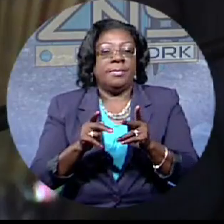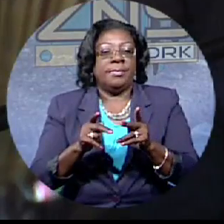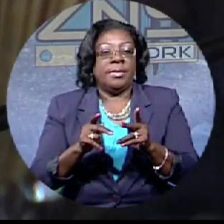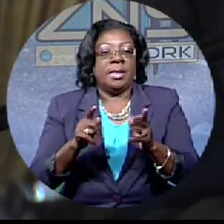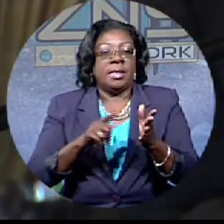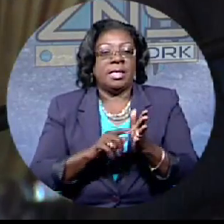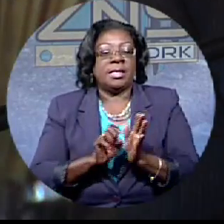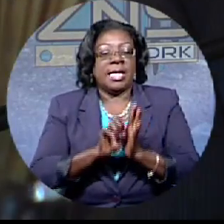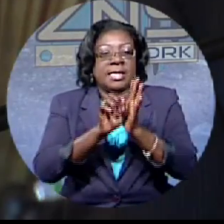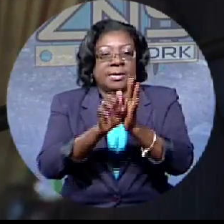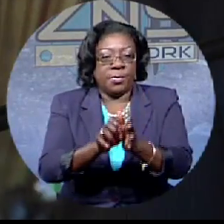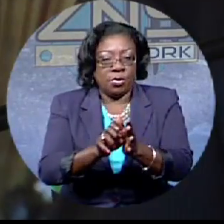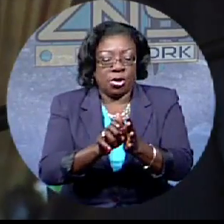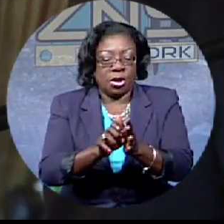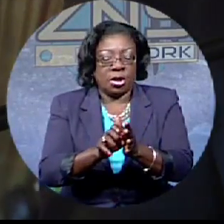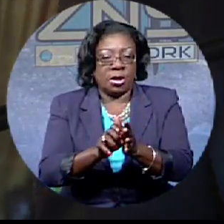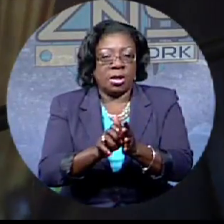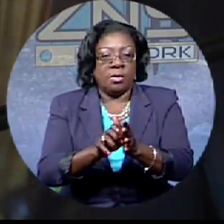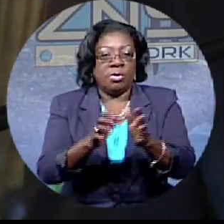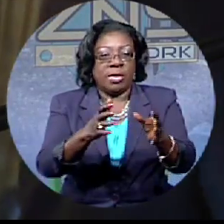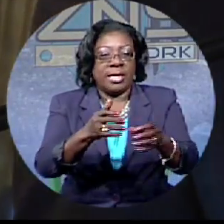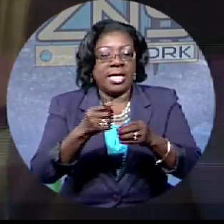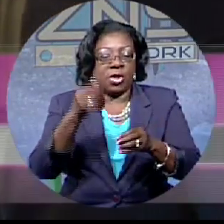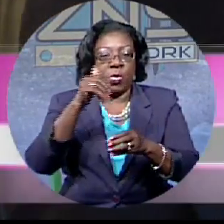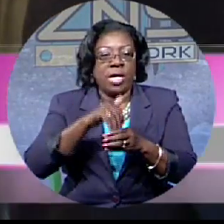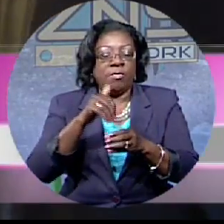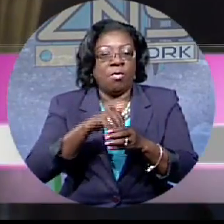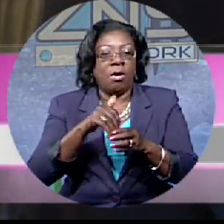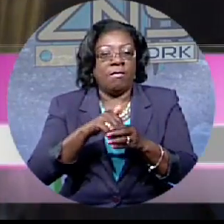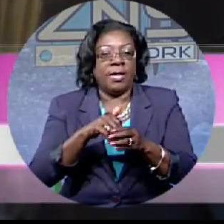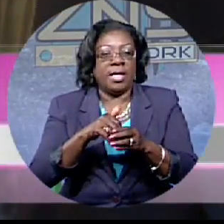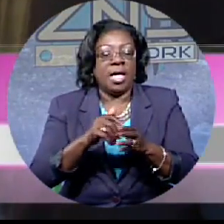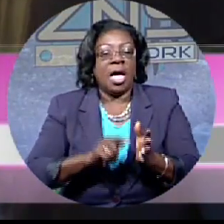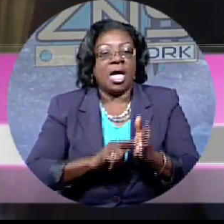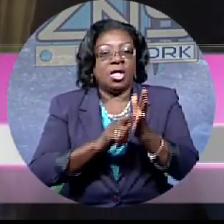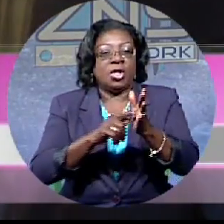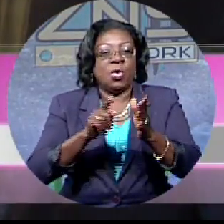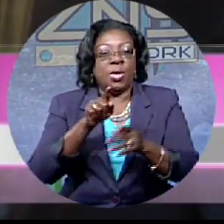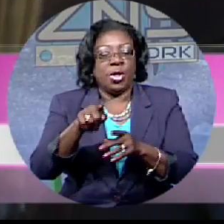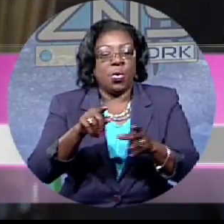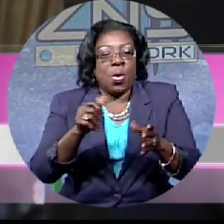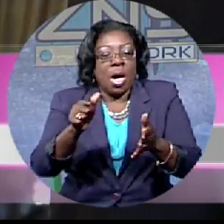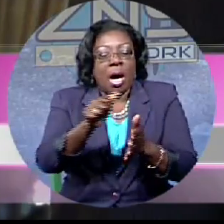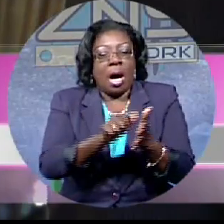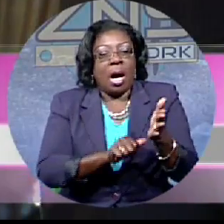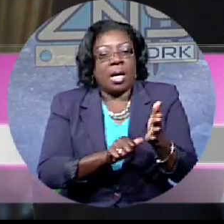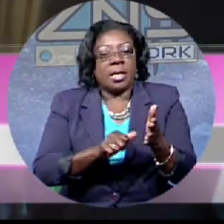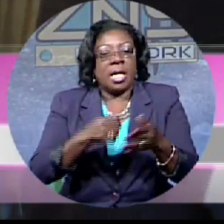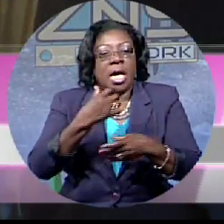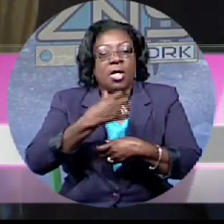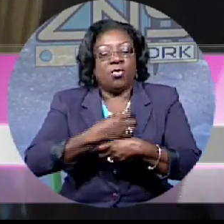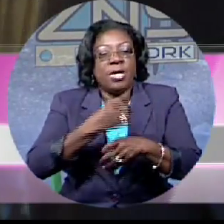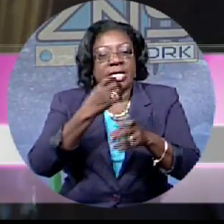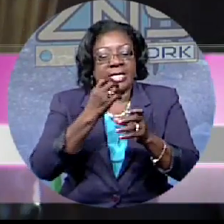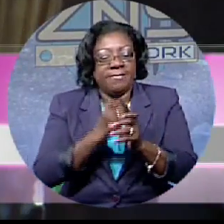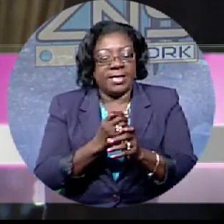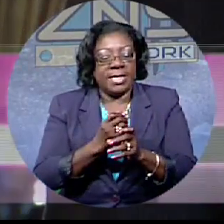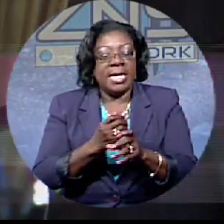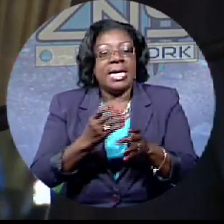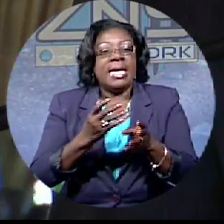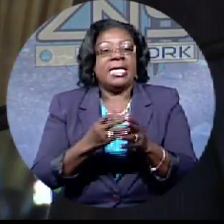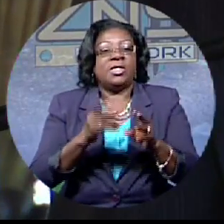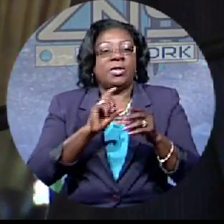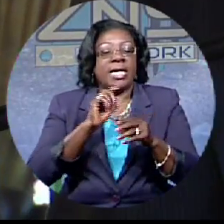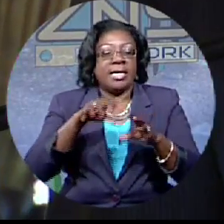This exposure we're trying to get you guys involved in and showing you art and creativity is to get to